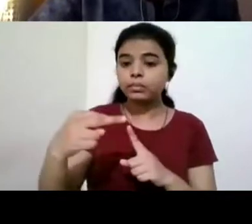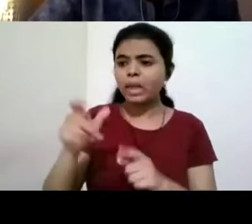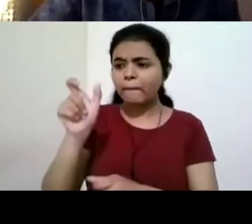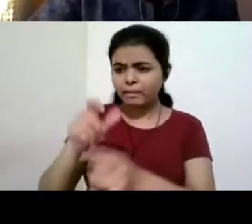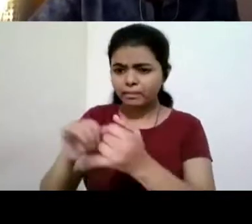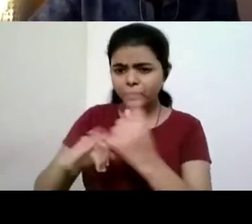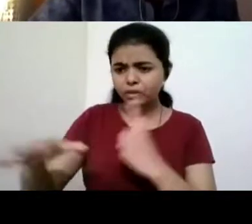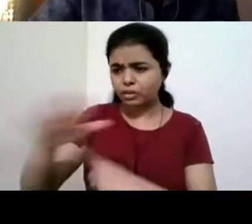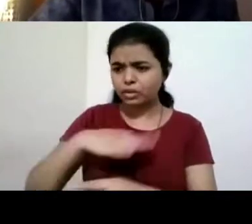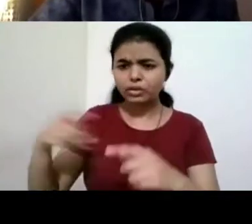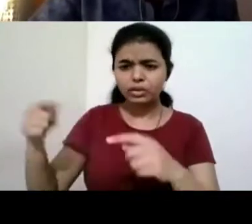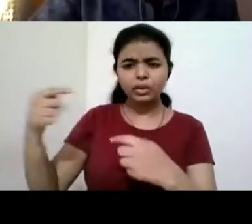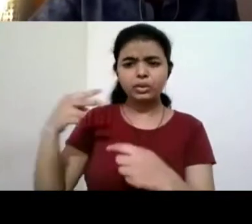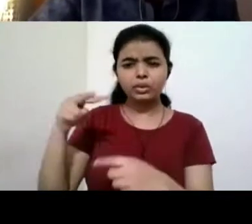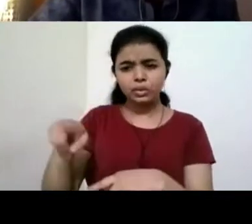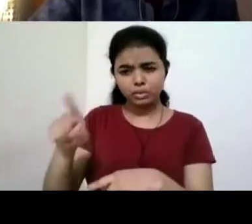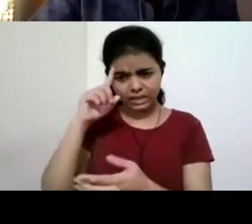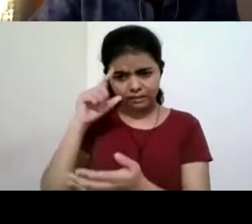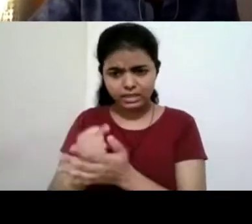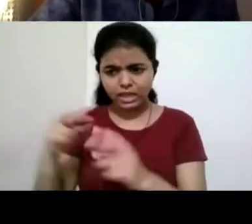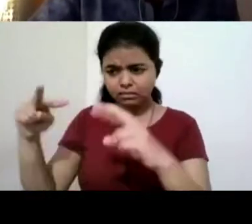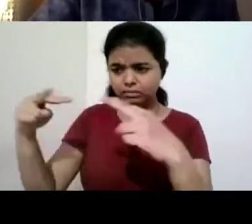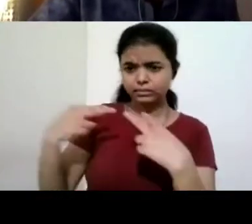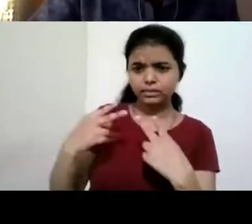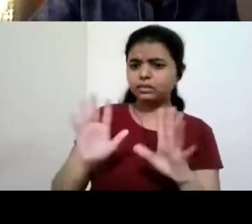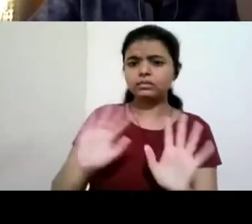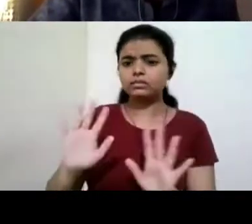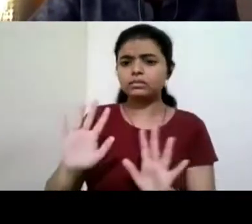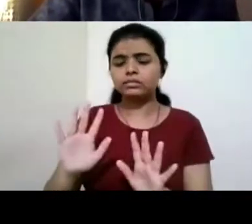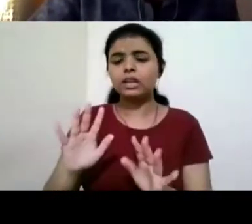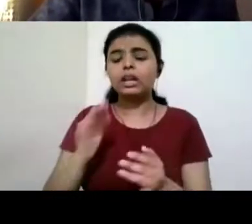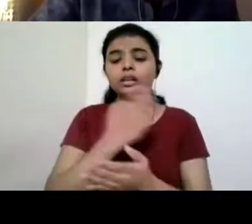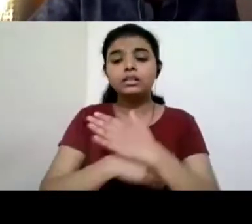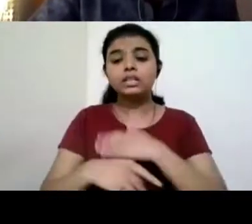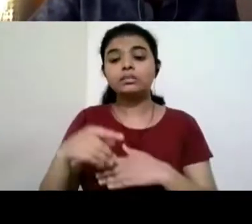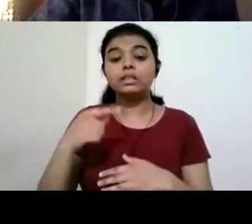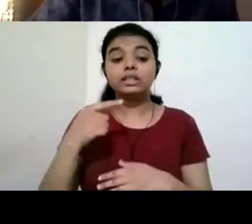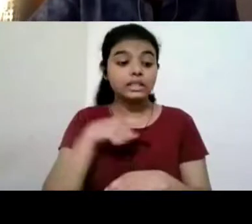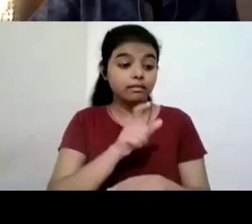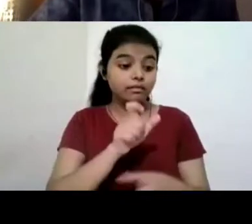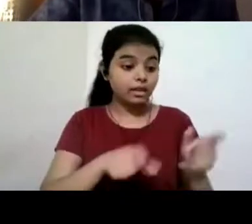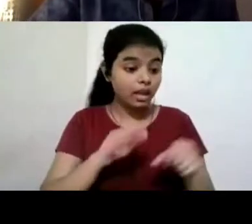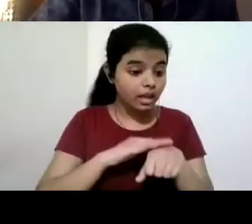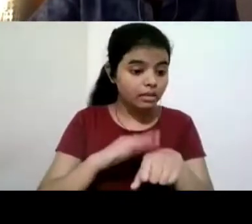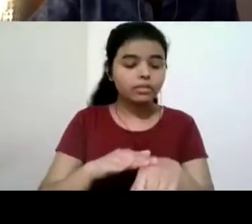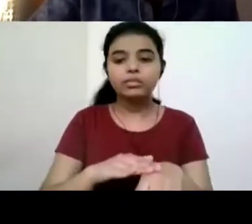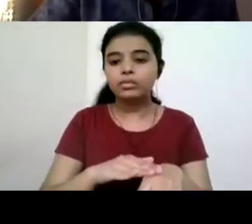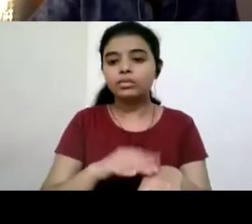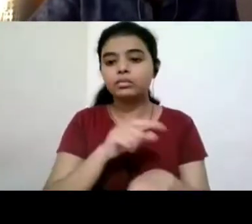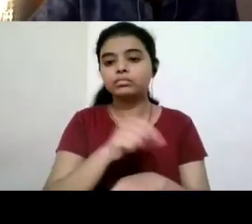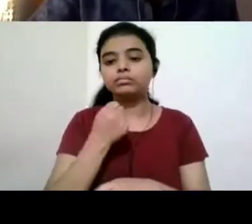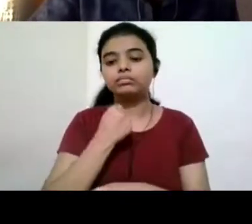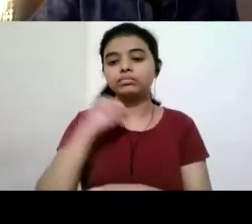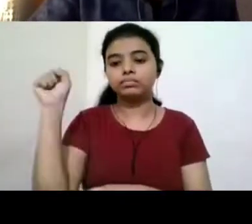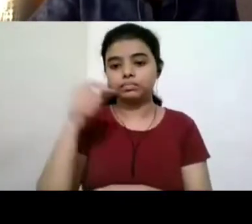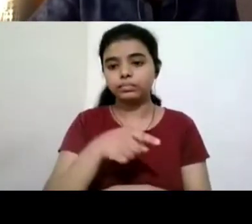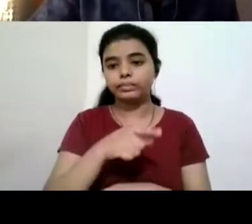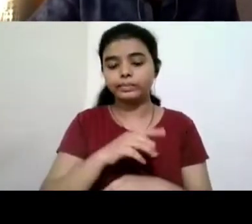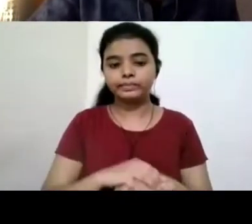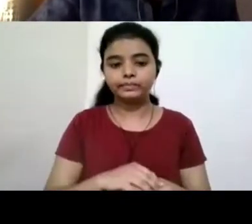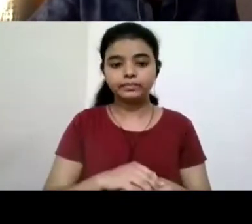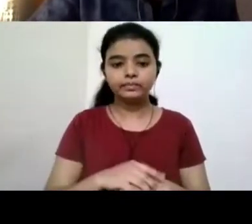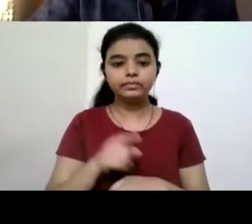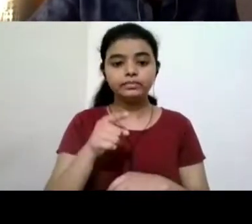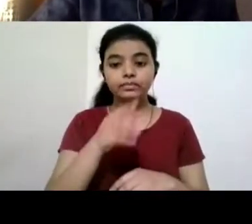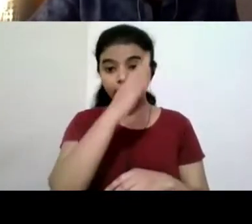the entire phenomena of disability. So, and I think that then when it came into the academic